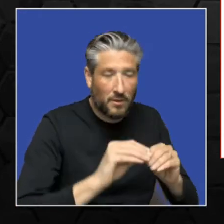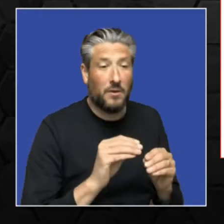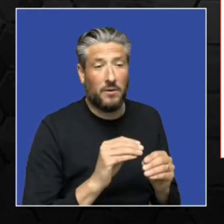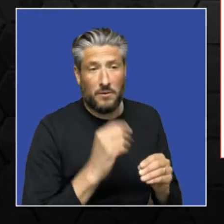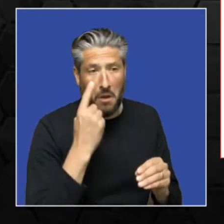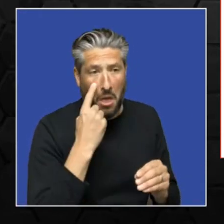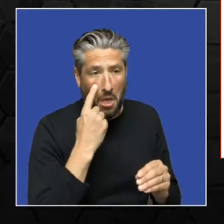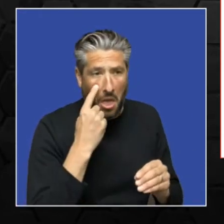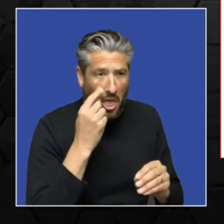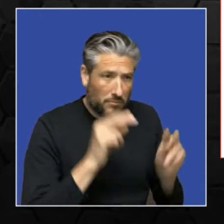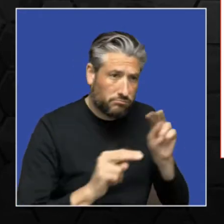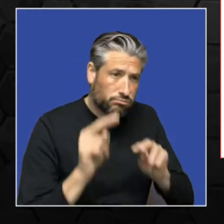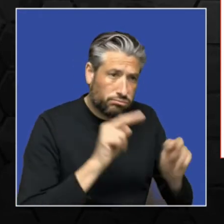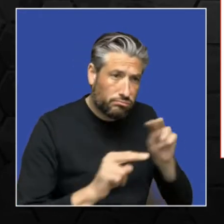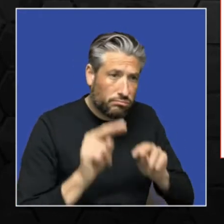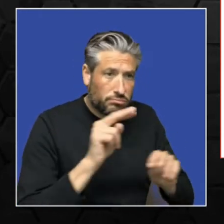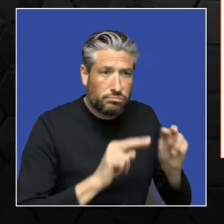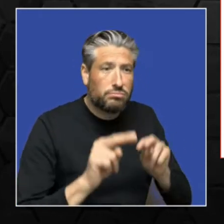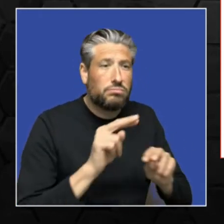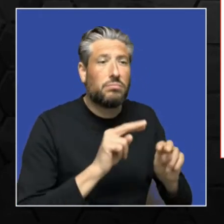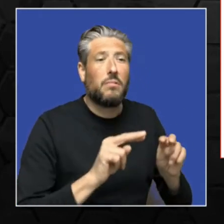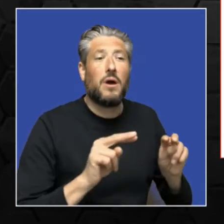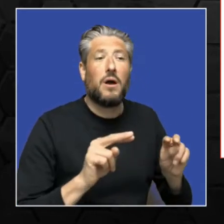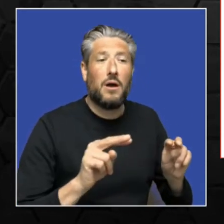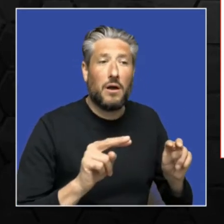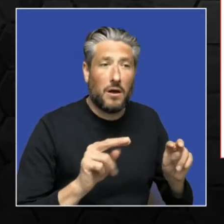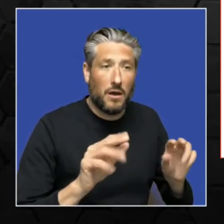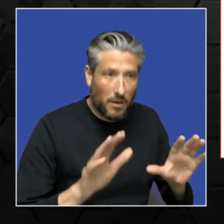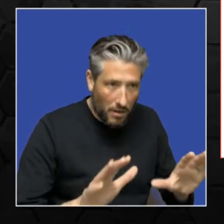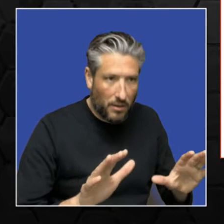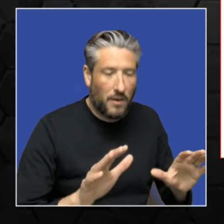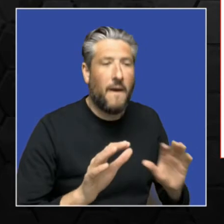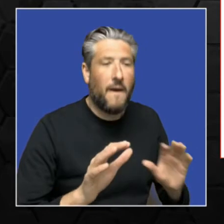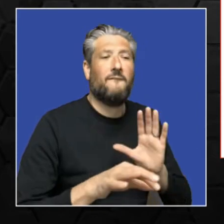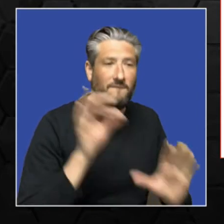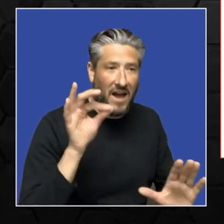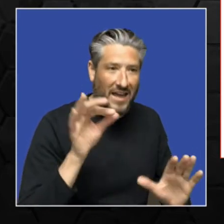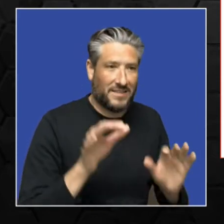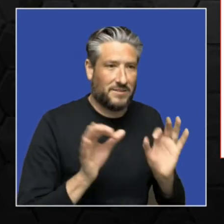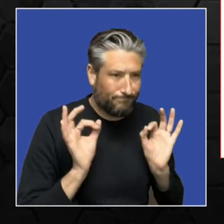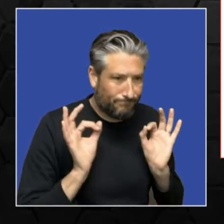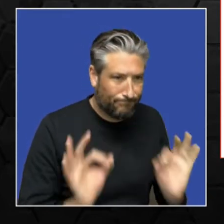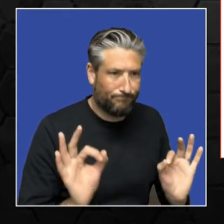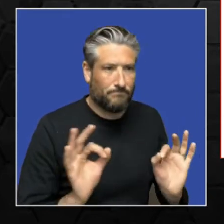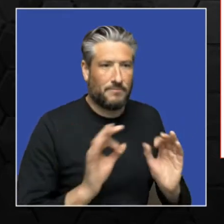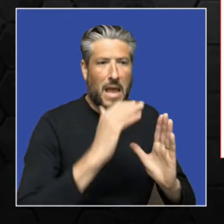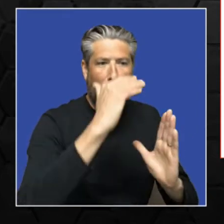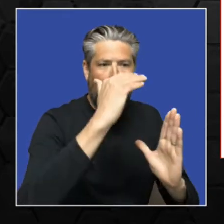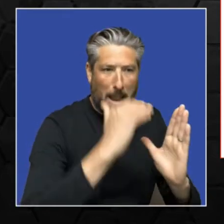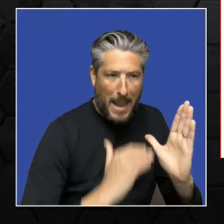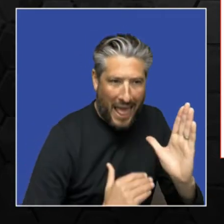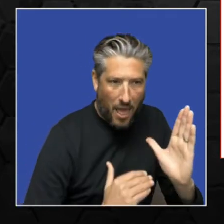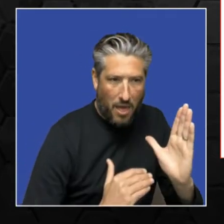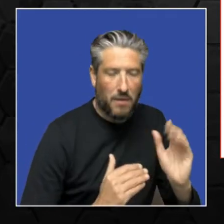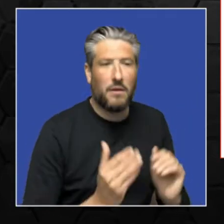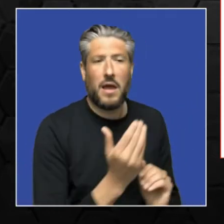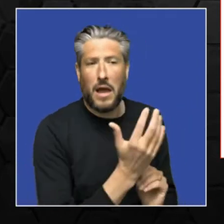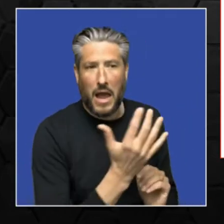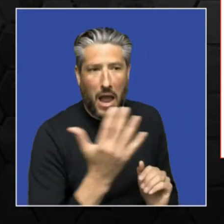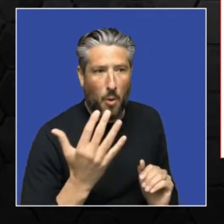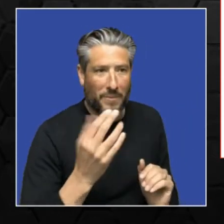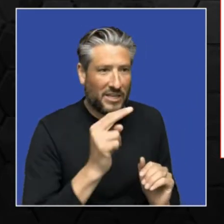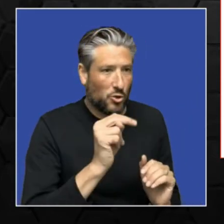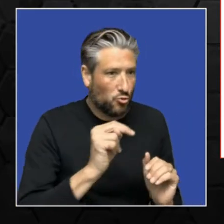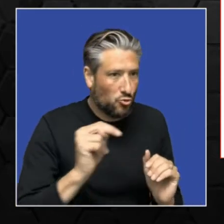about how many layers and how many neurons in each layer. So it's more like a variable dimension problem, where now you not only have to